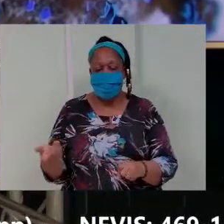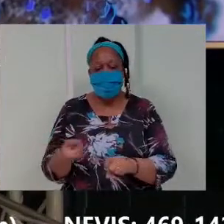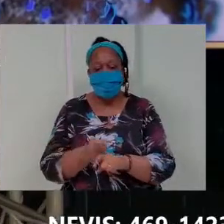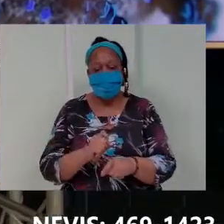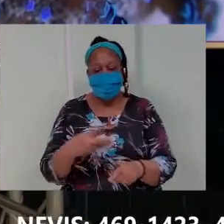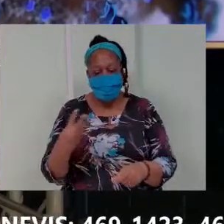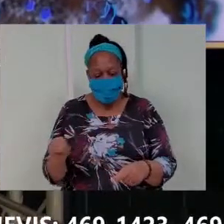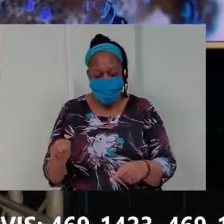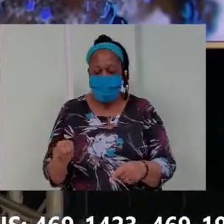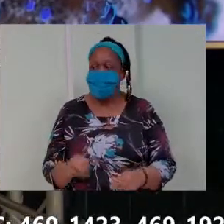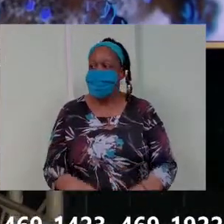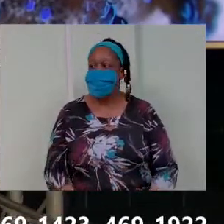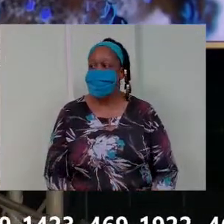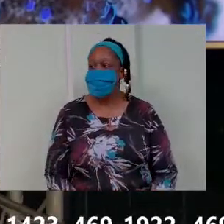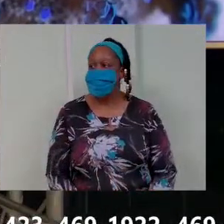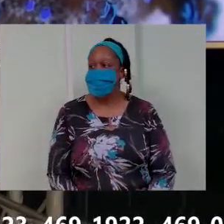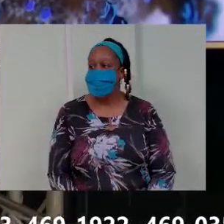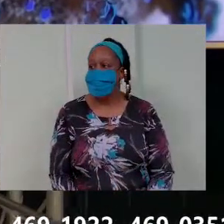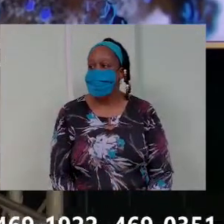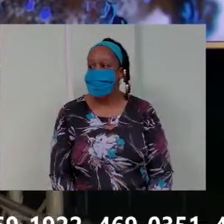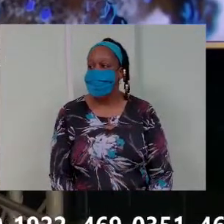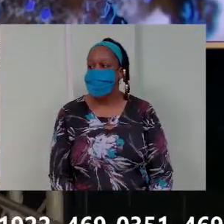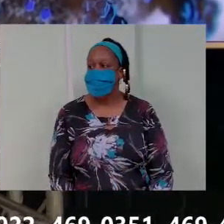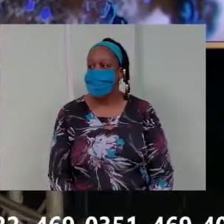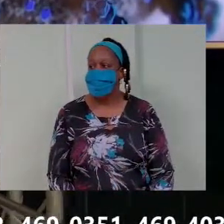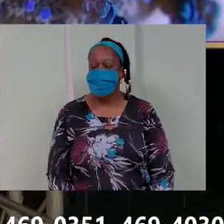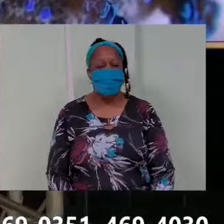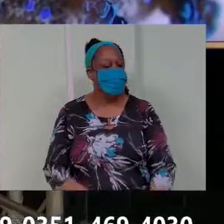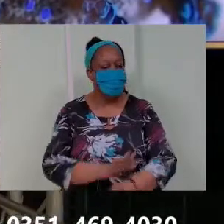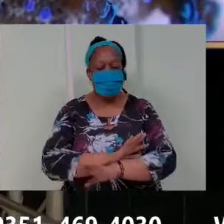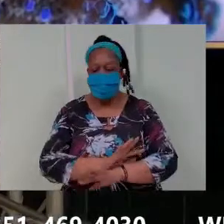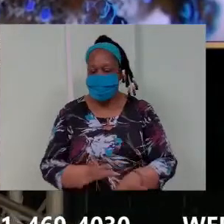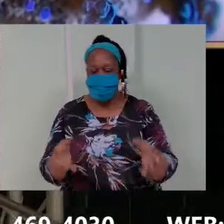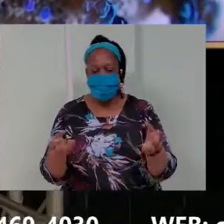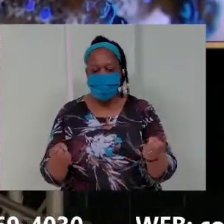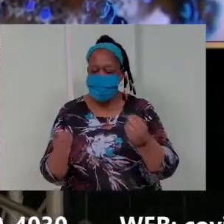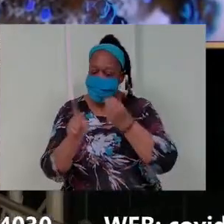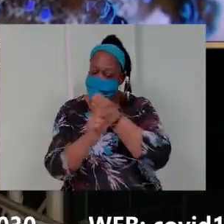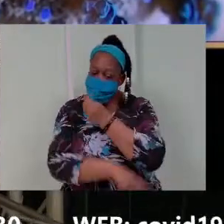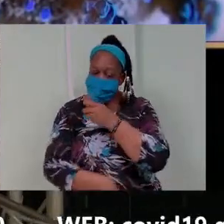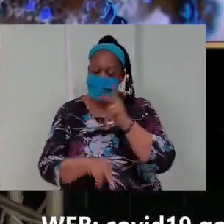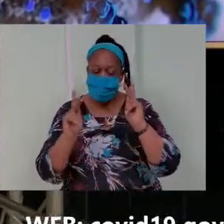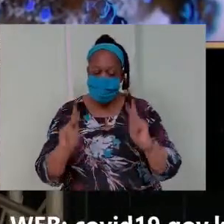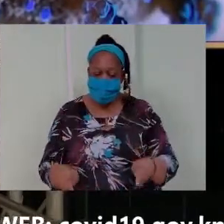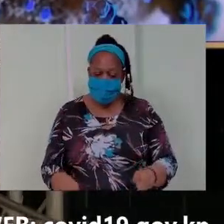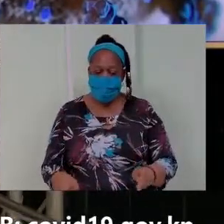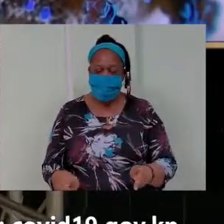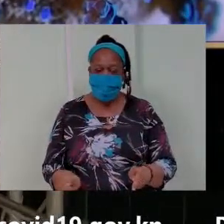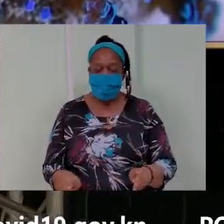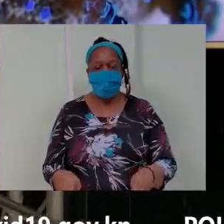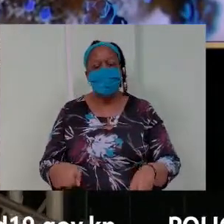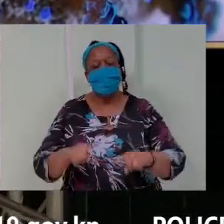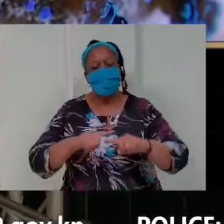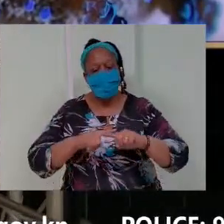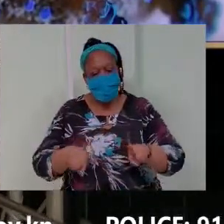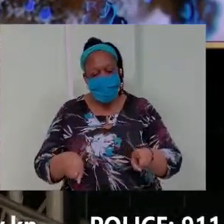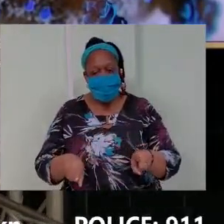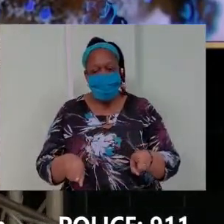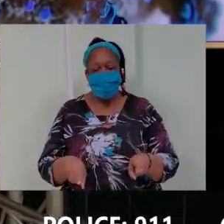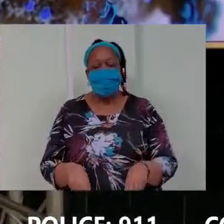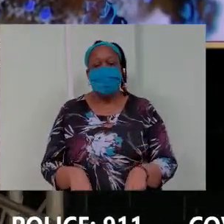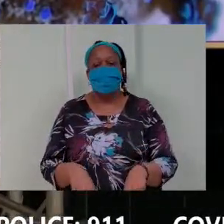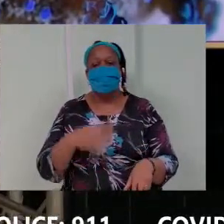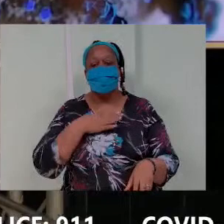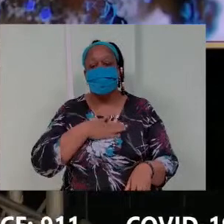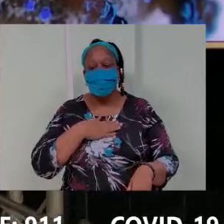committed. As I mentioned earlier, we do not want to penalize persons or see persons be penalized. We